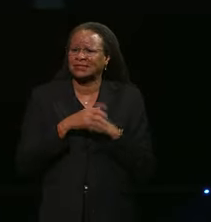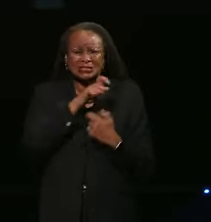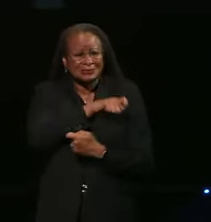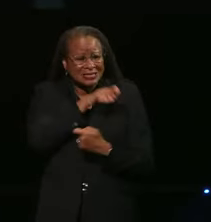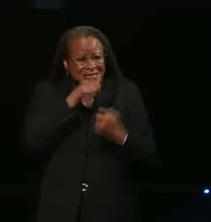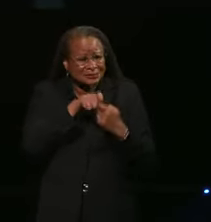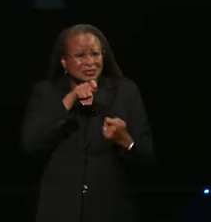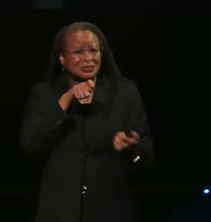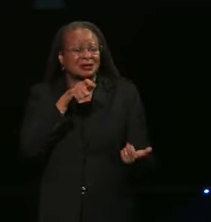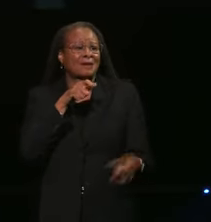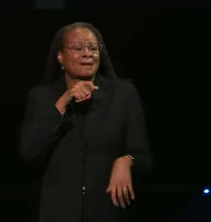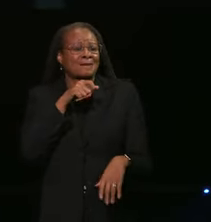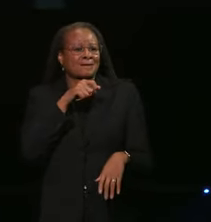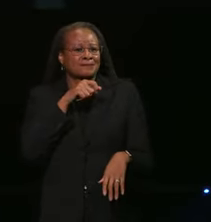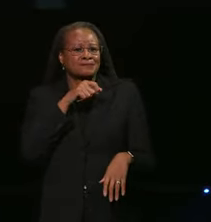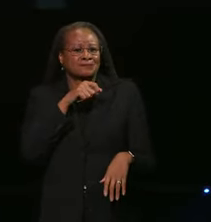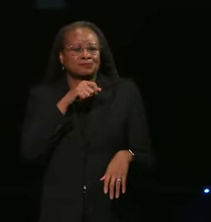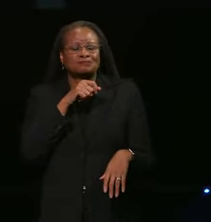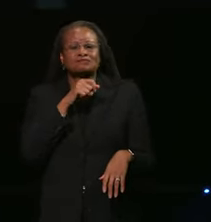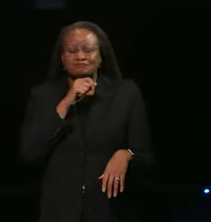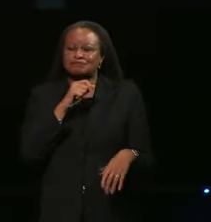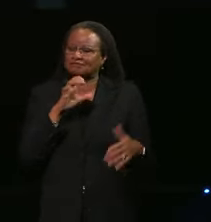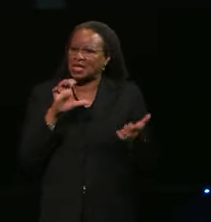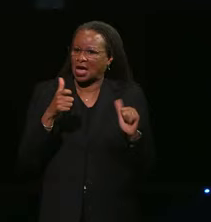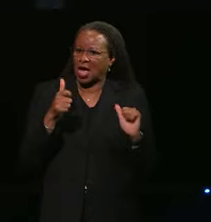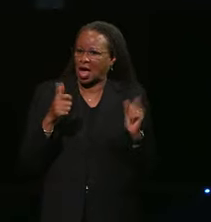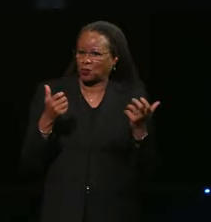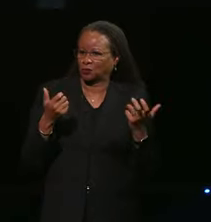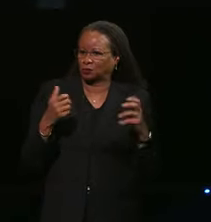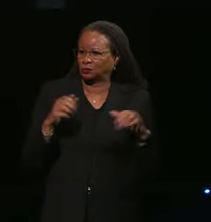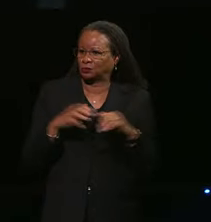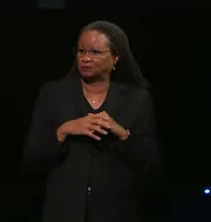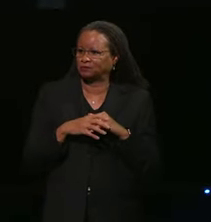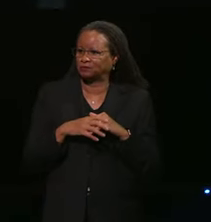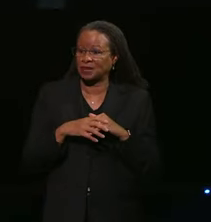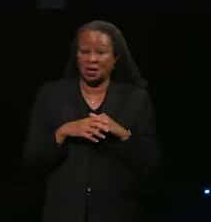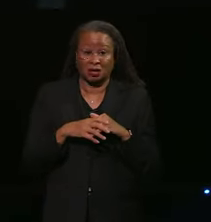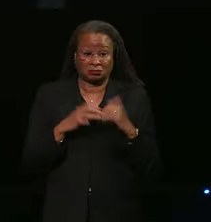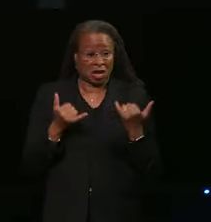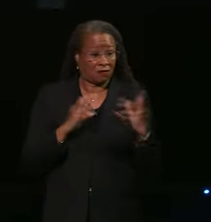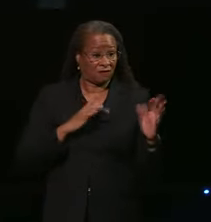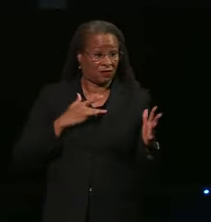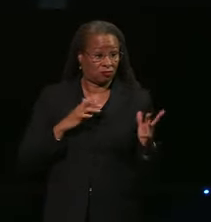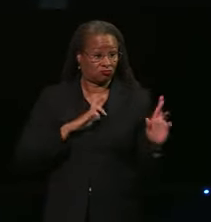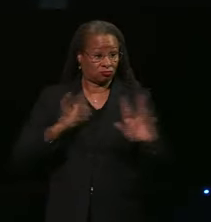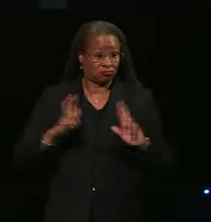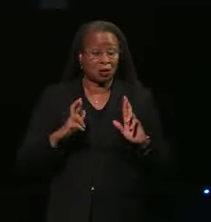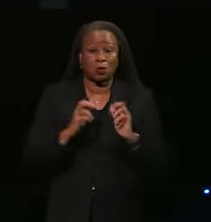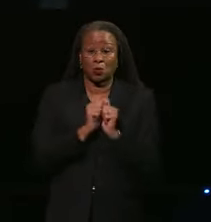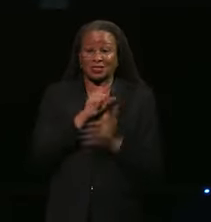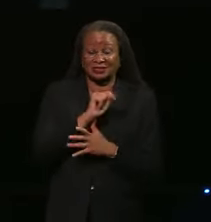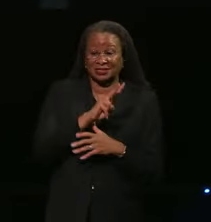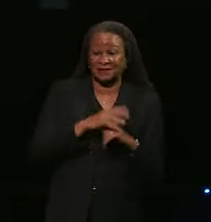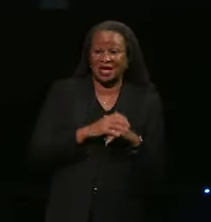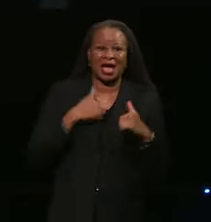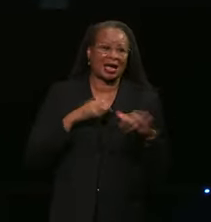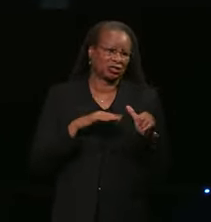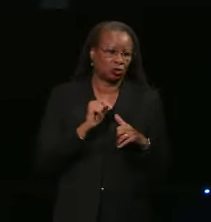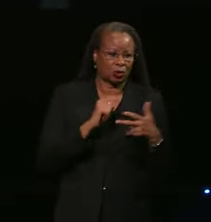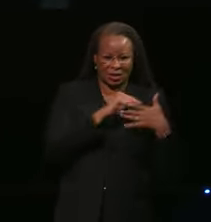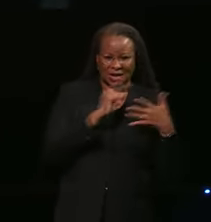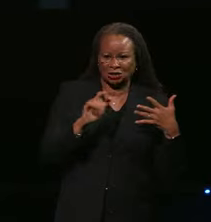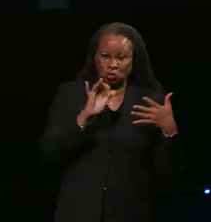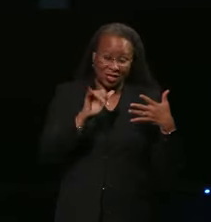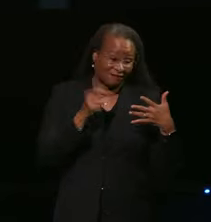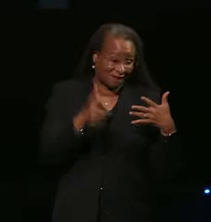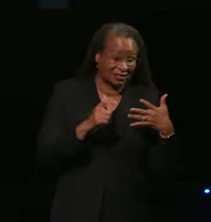specific. And, you know, but having done that, were you better prepared maybe with TV, like I can do this and I can do this